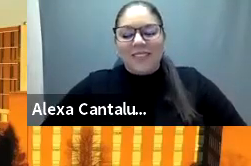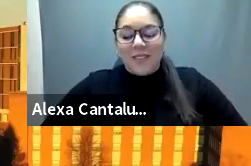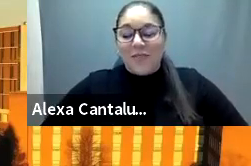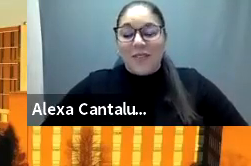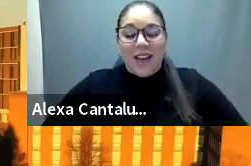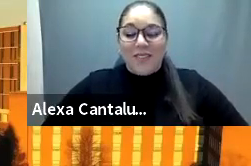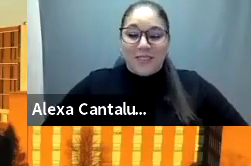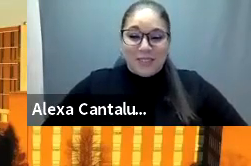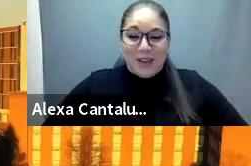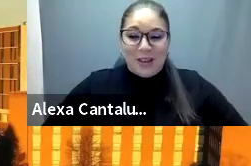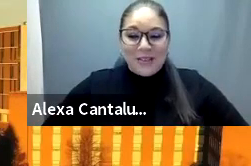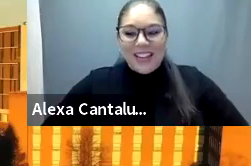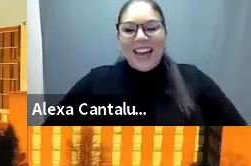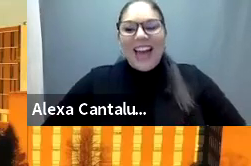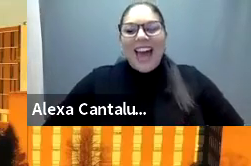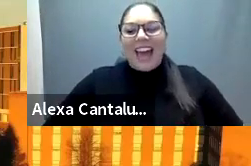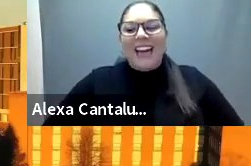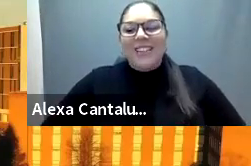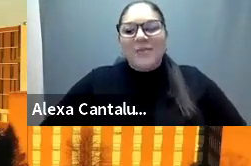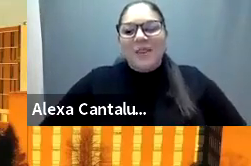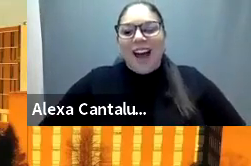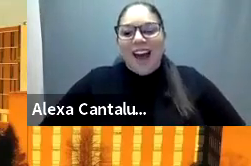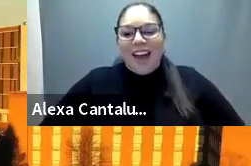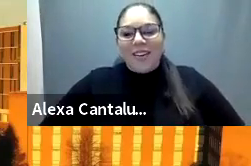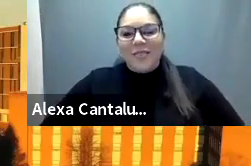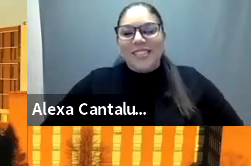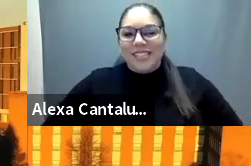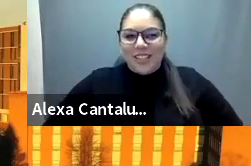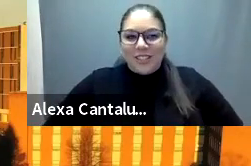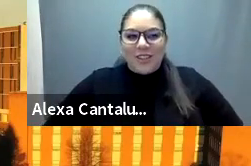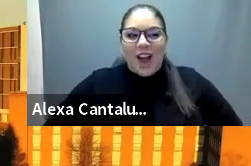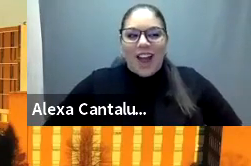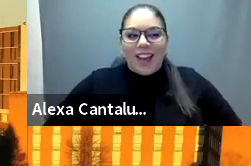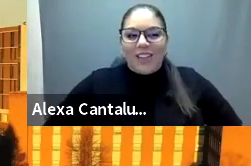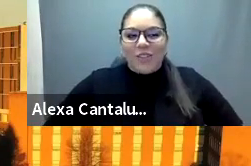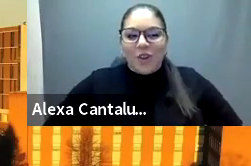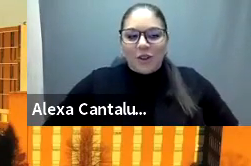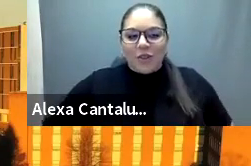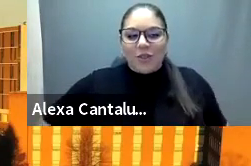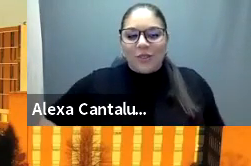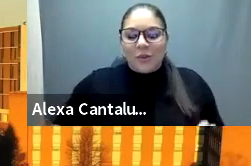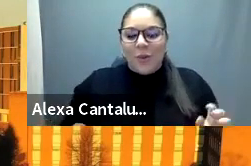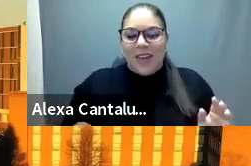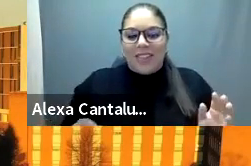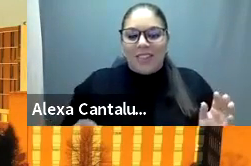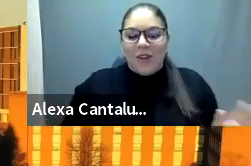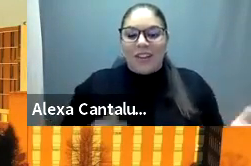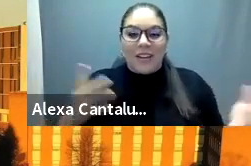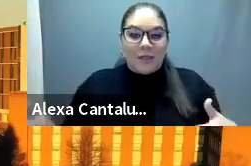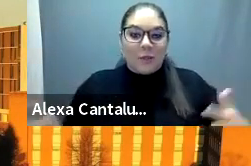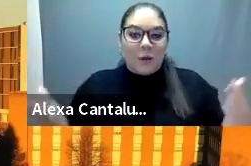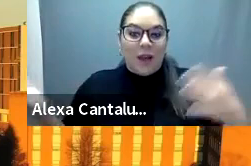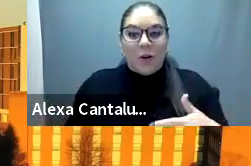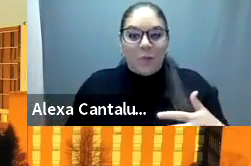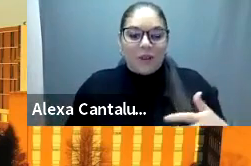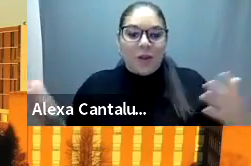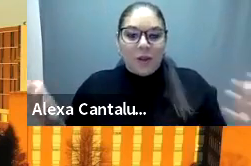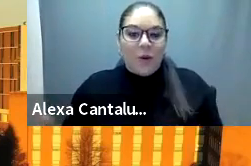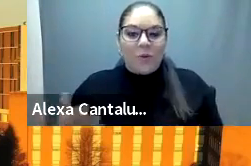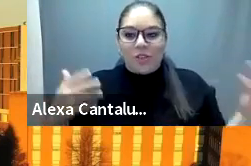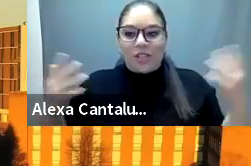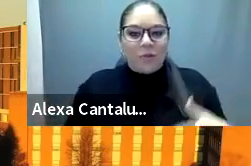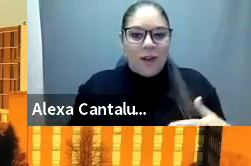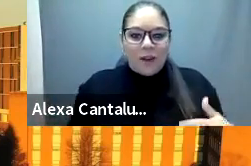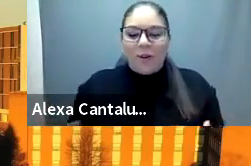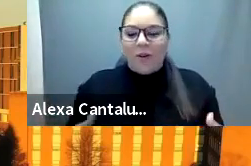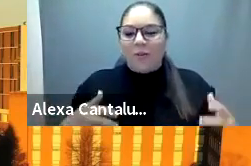believe, 5 years ago. And when I was a senior, I struggled with finding a mentor back home because my